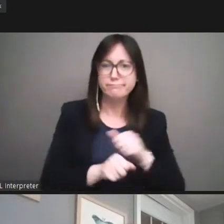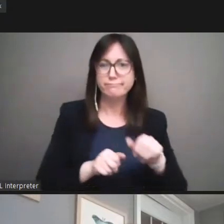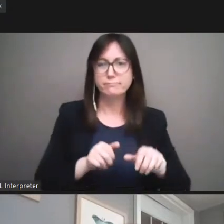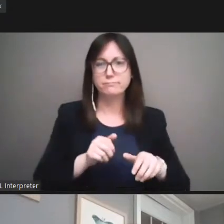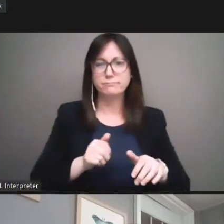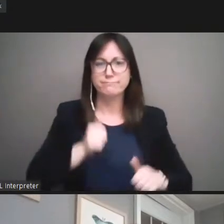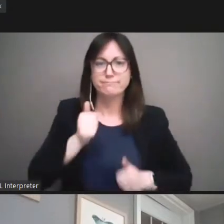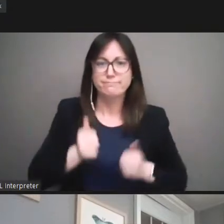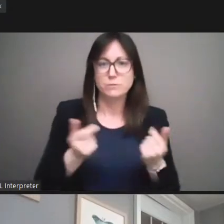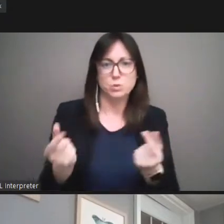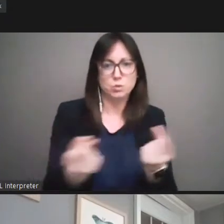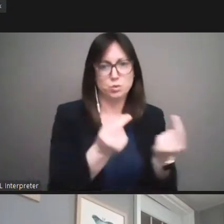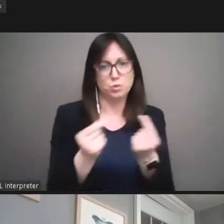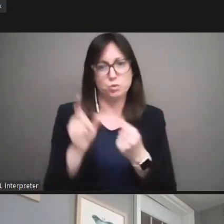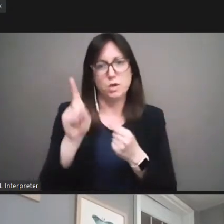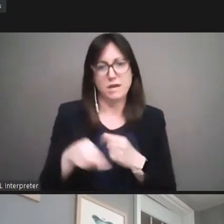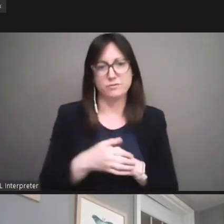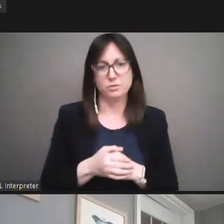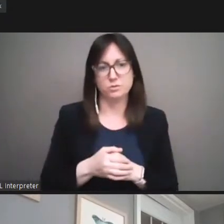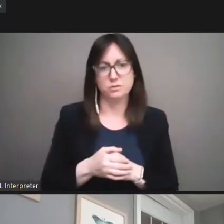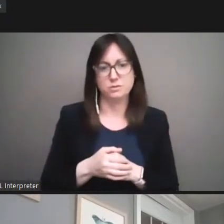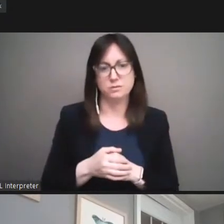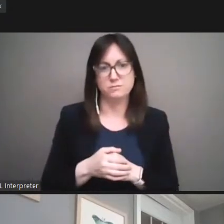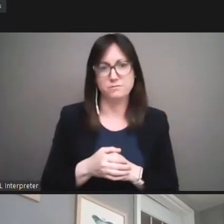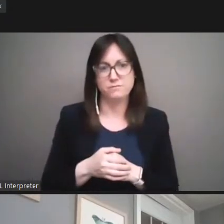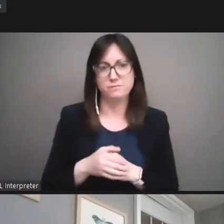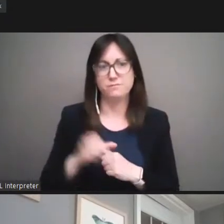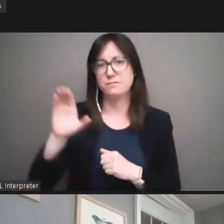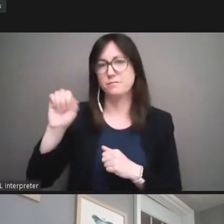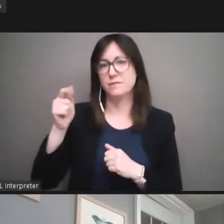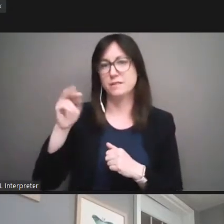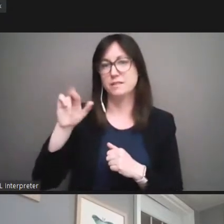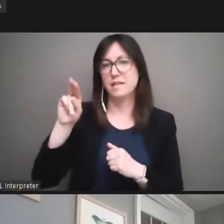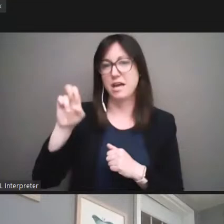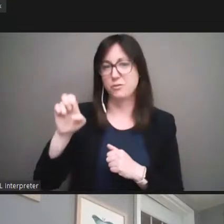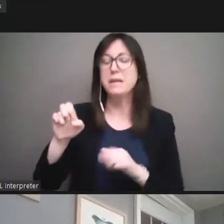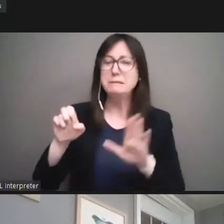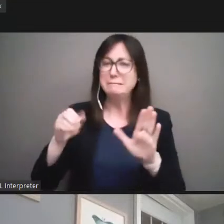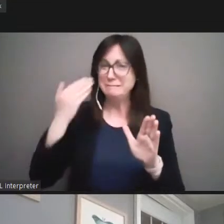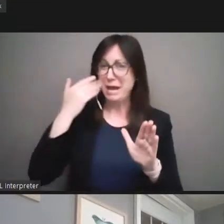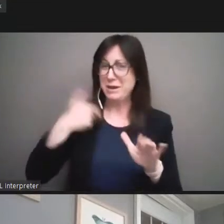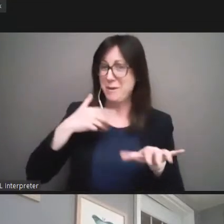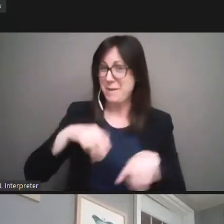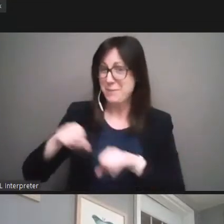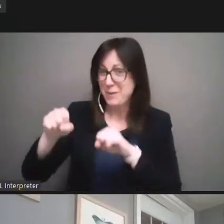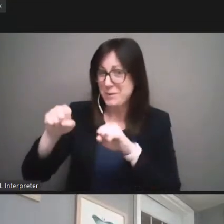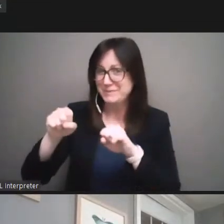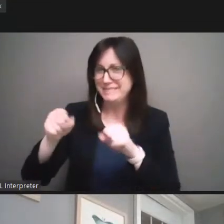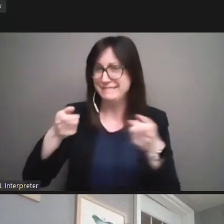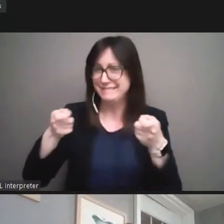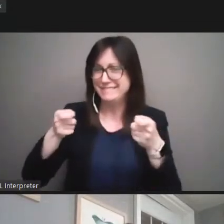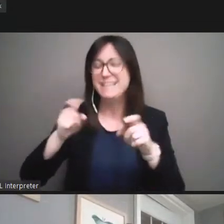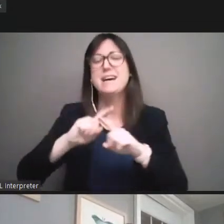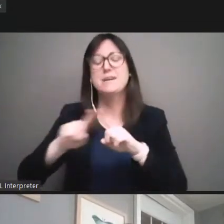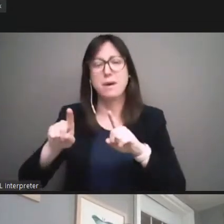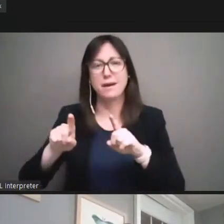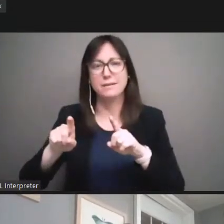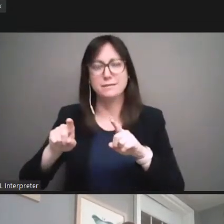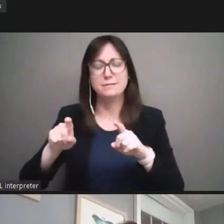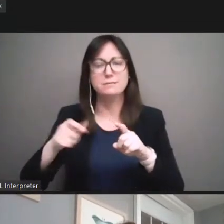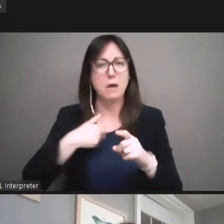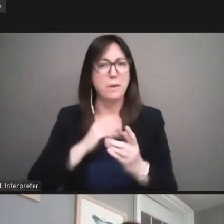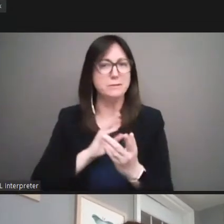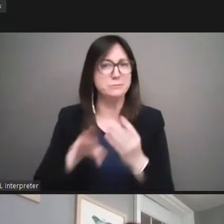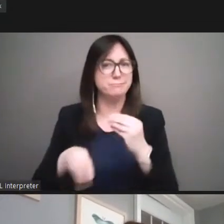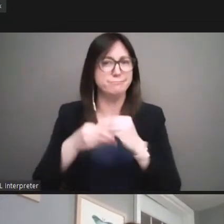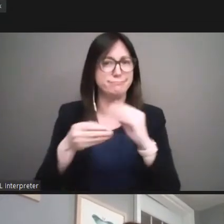I'm going to jump in, even though I know I'm the host, but the reflections and from what I'm hearing